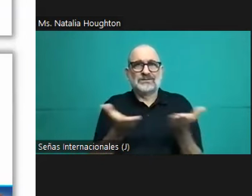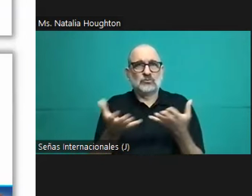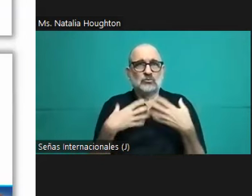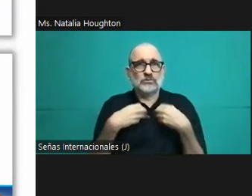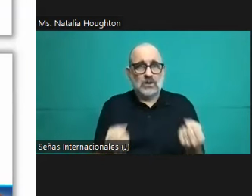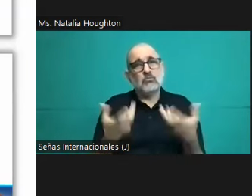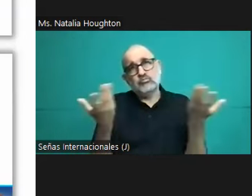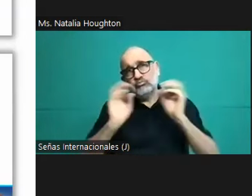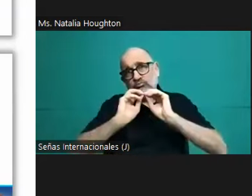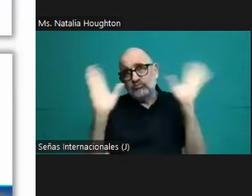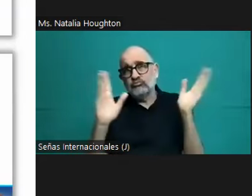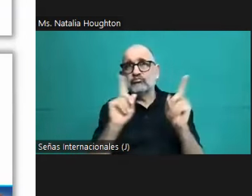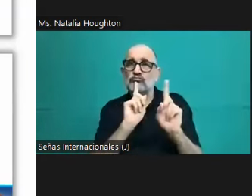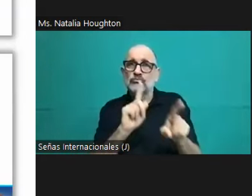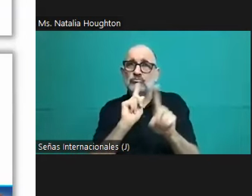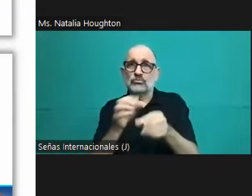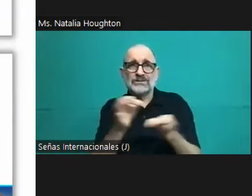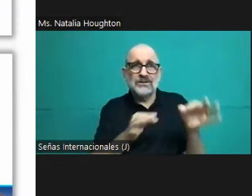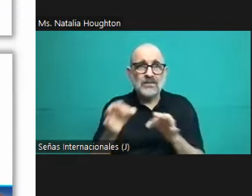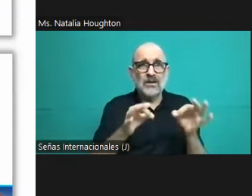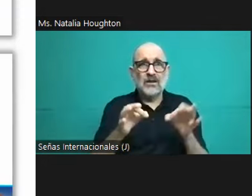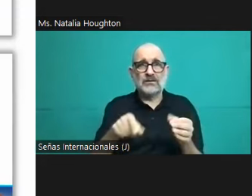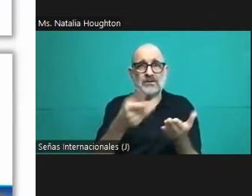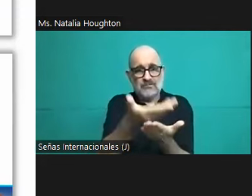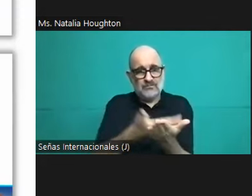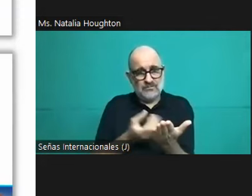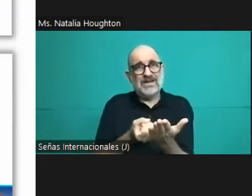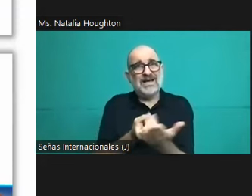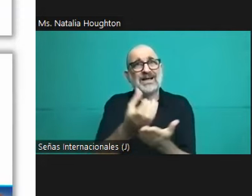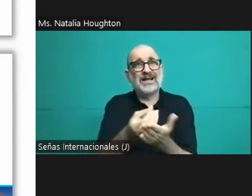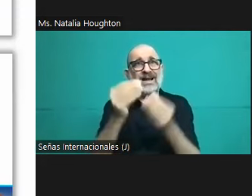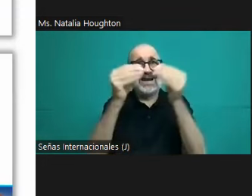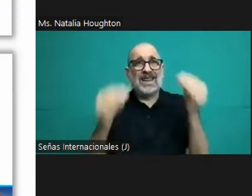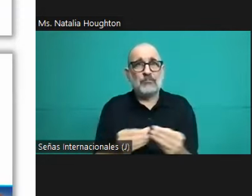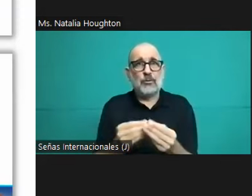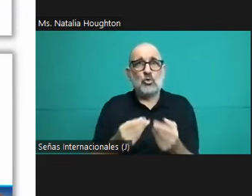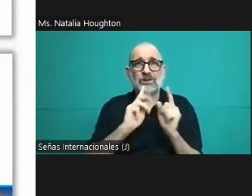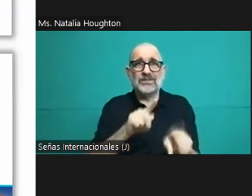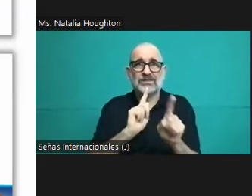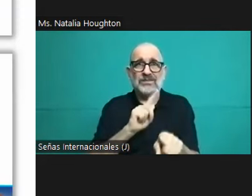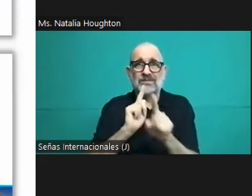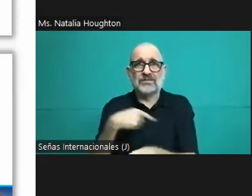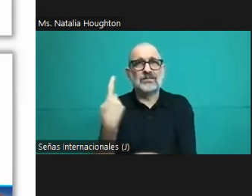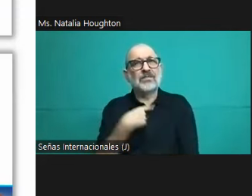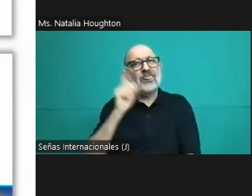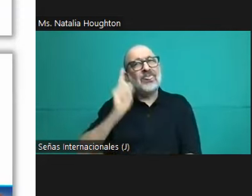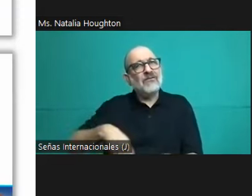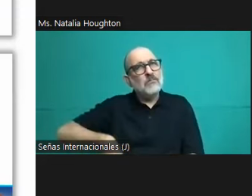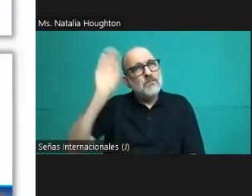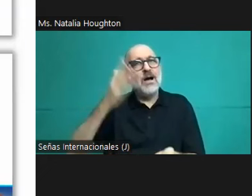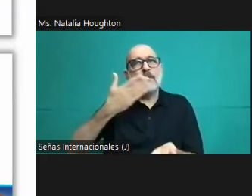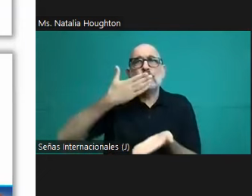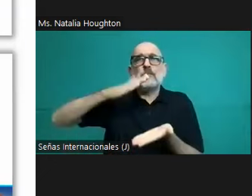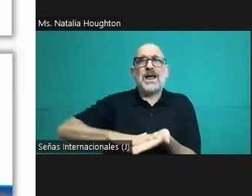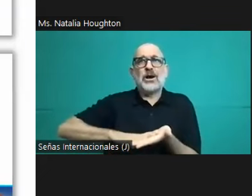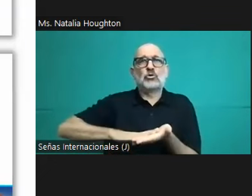30/30 Pact, where one of the central pillars was related to reducing at least 30%